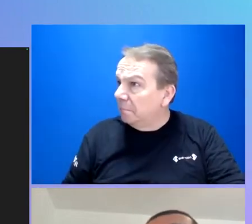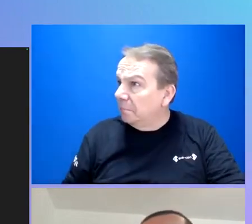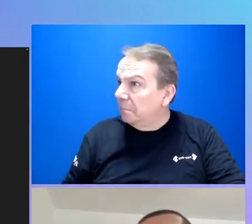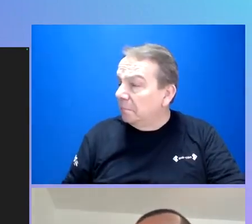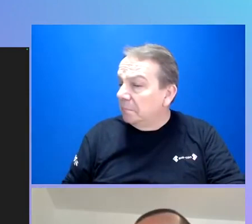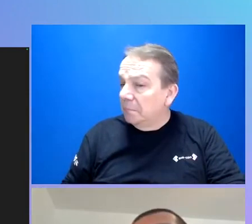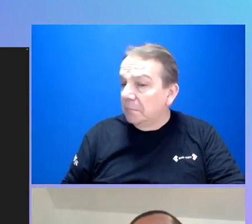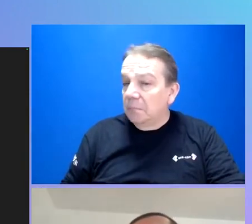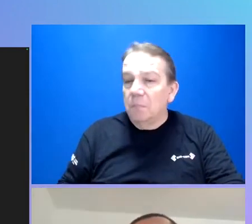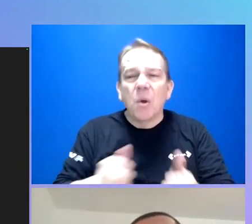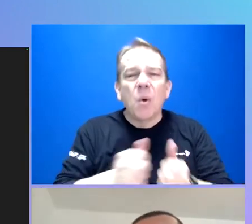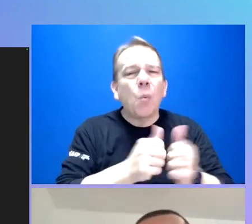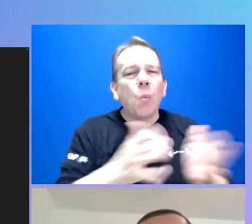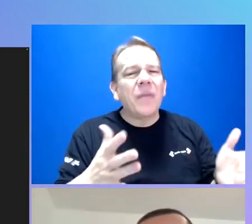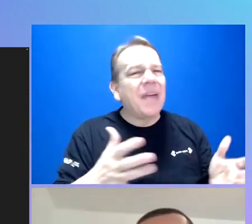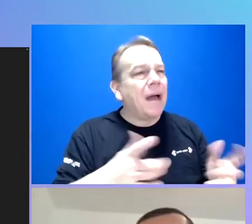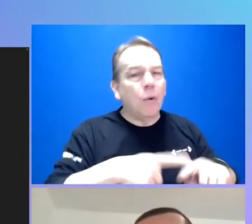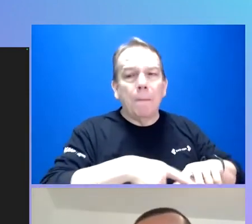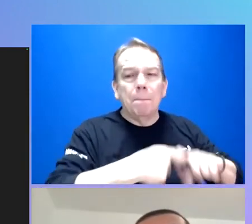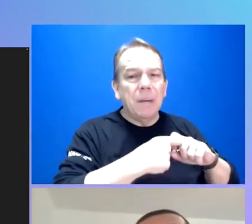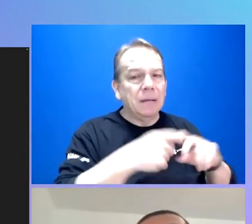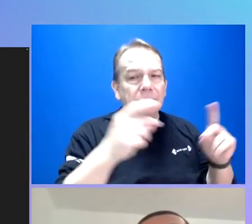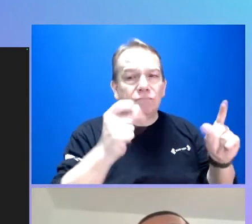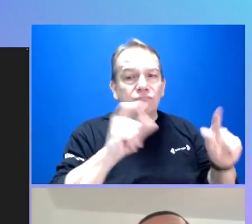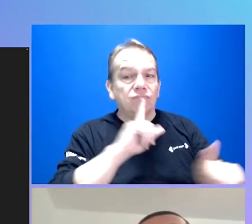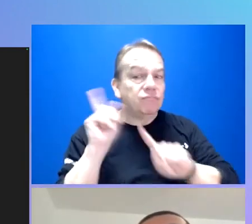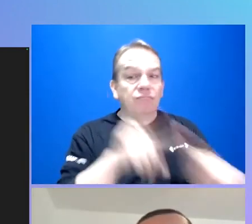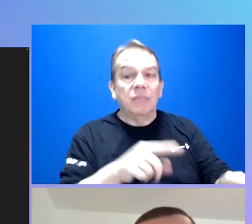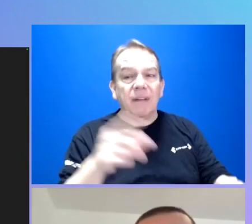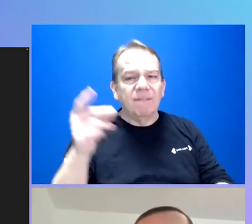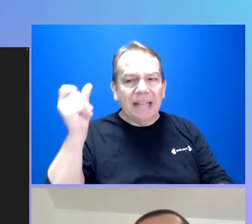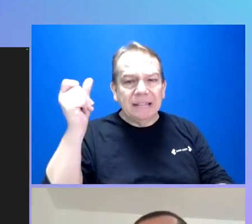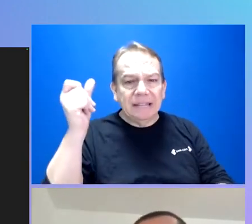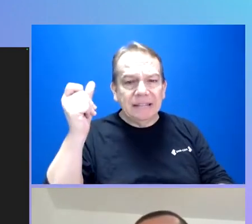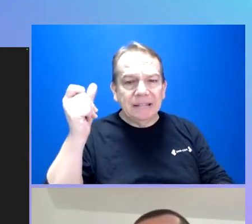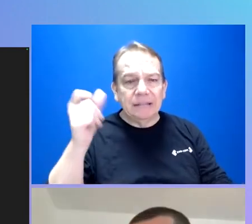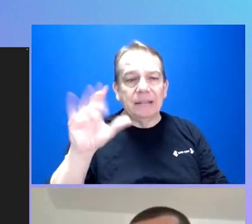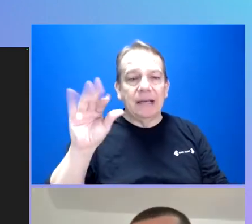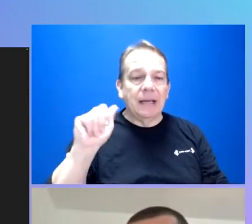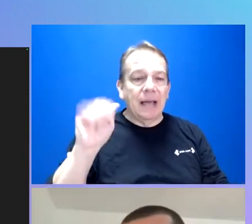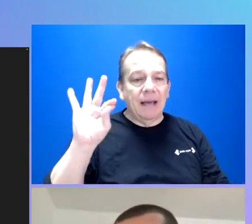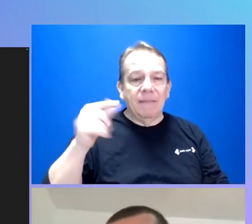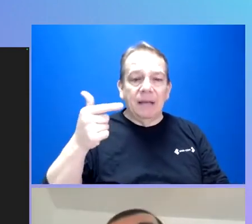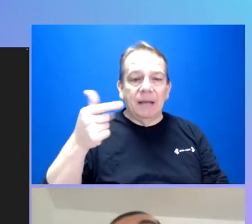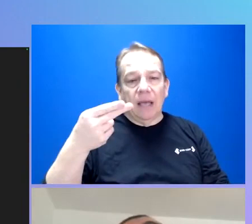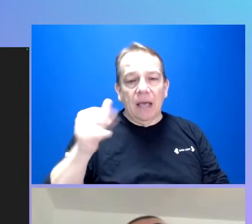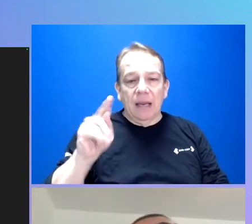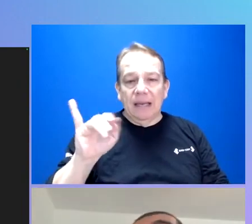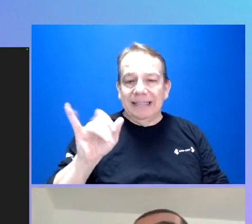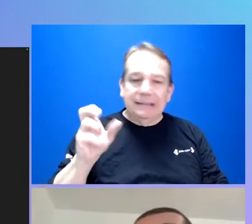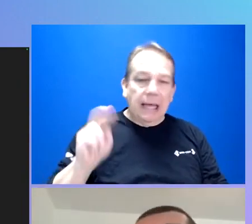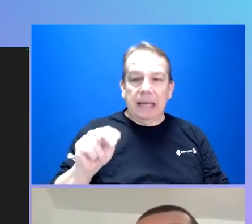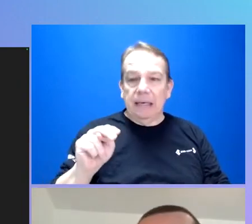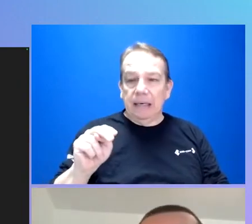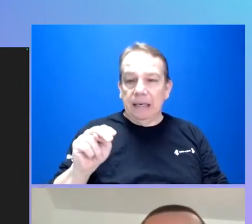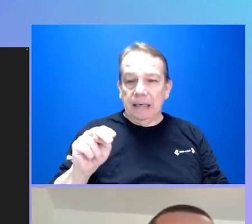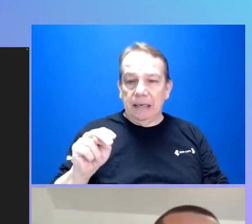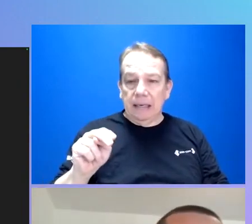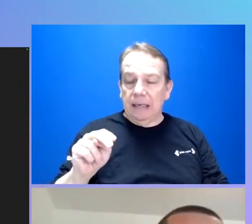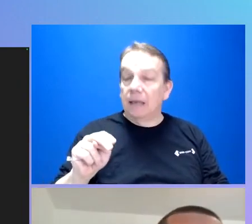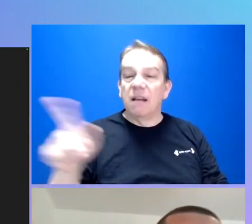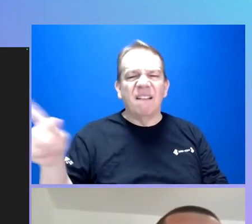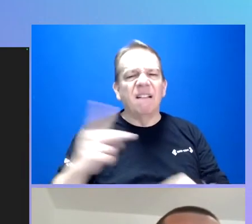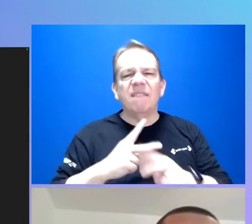And without even a momentary pause, she replies, Afghanistan, and says this with extreme confidence.